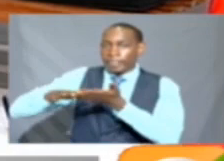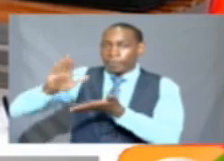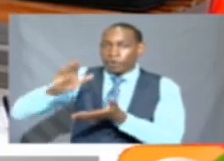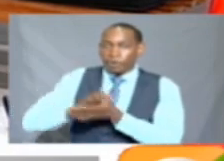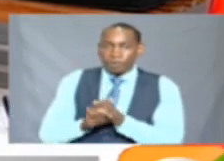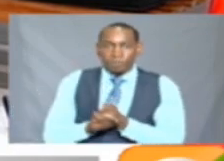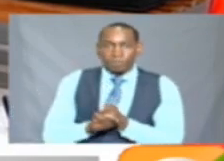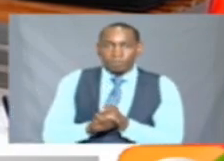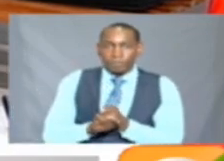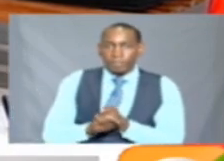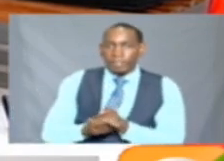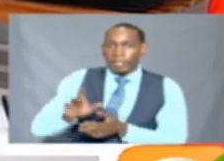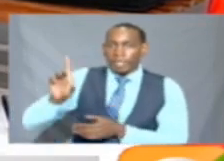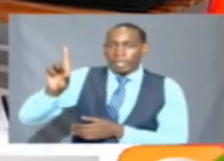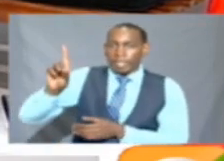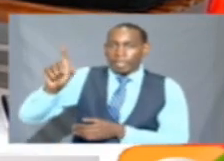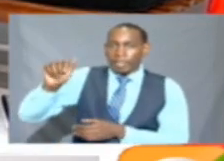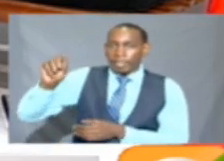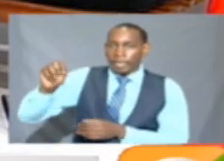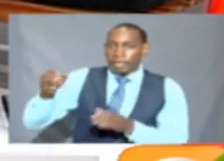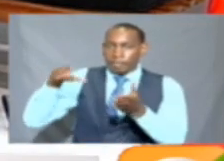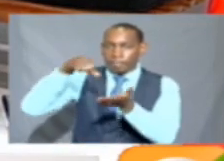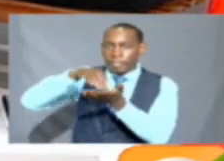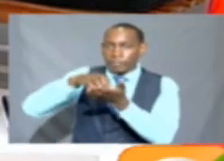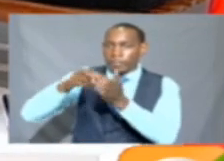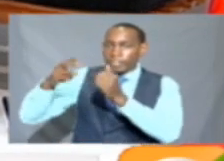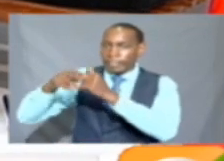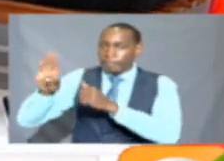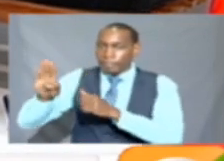damn thing, man. This damn thing. Is it 7 billion? Is it